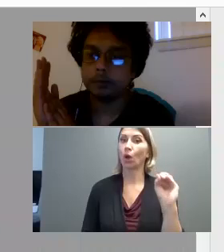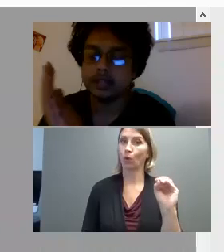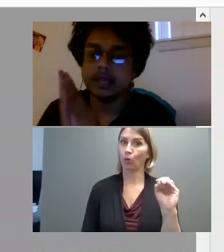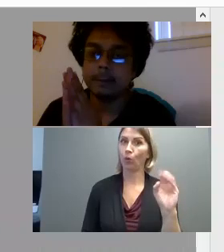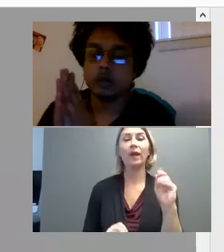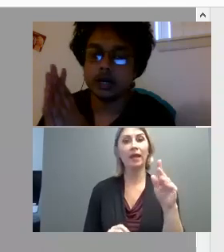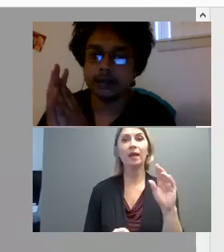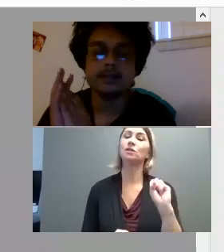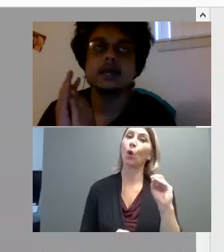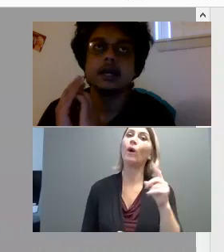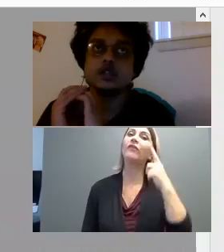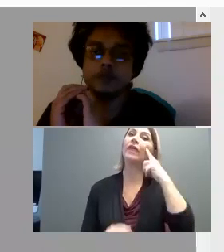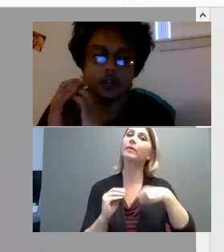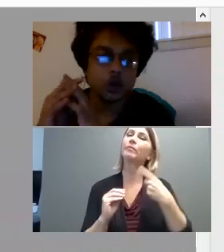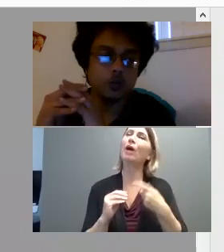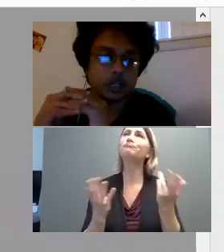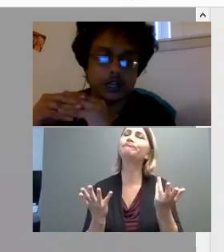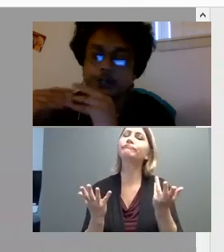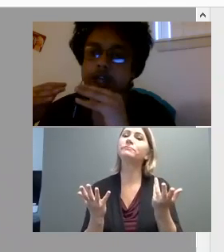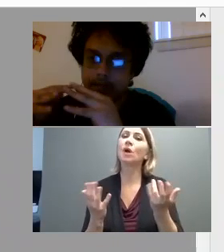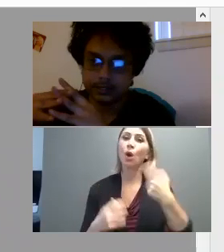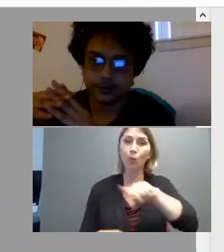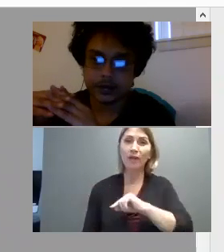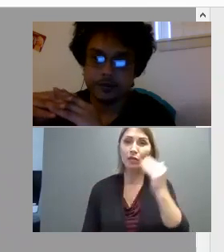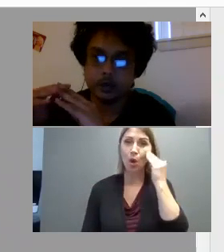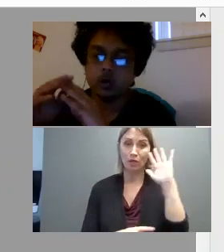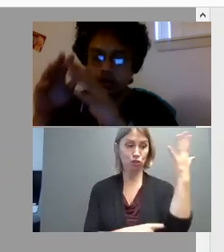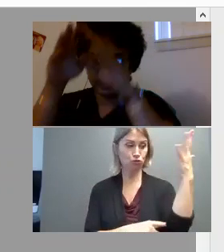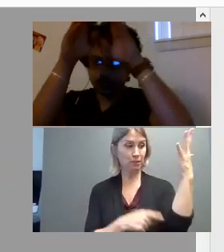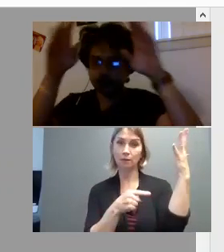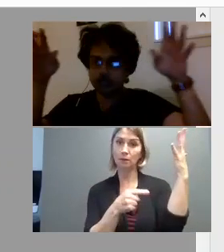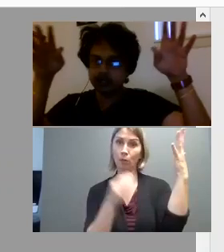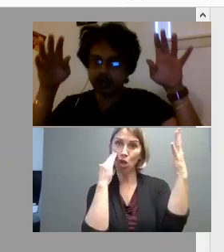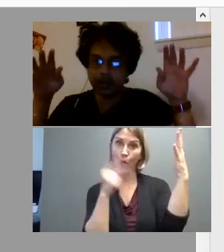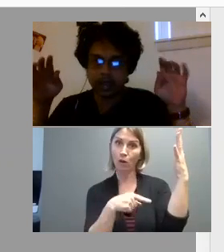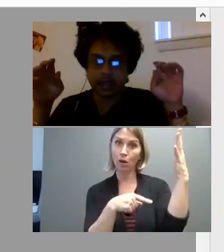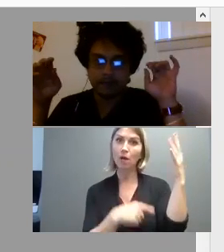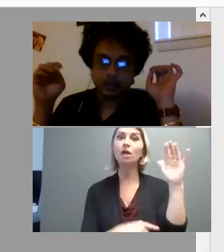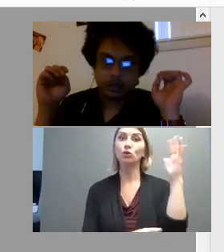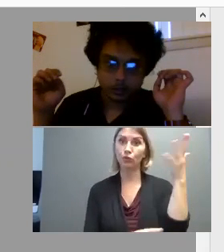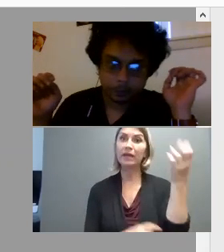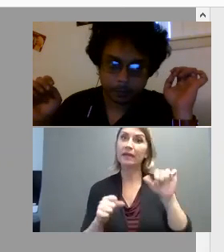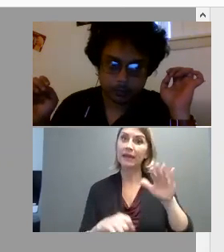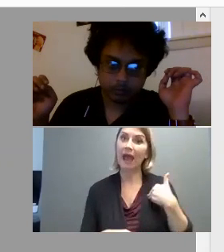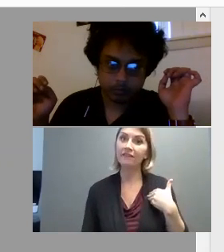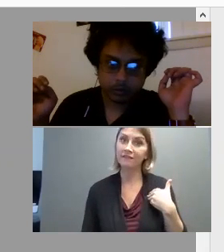okay, so think about it like this. So we know what a tree is, right? We know that a tree can have.